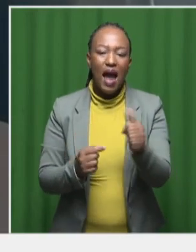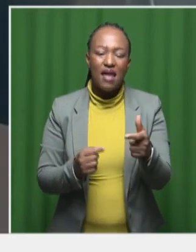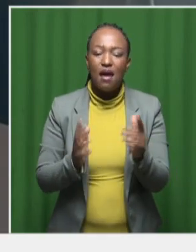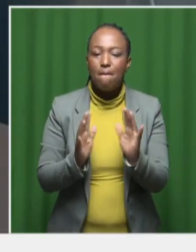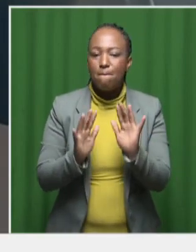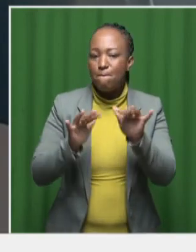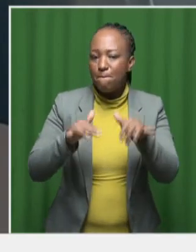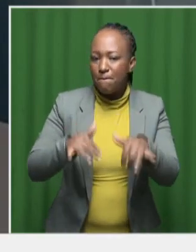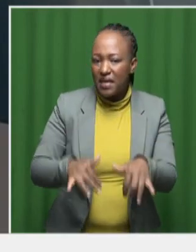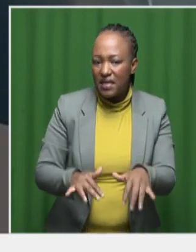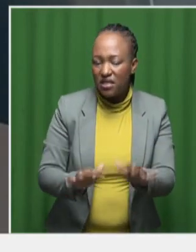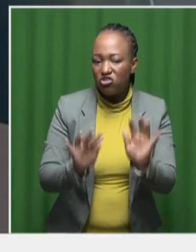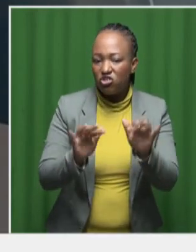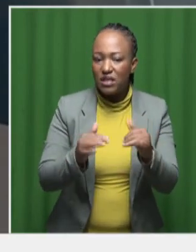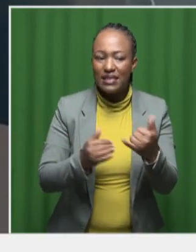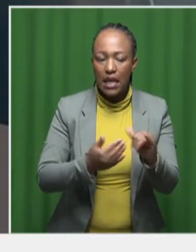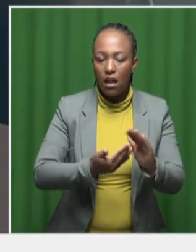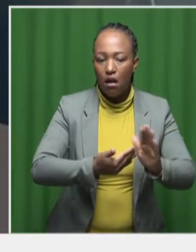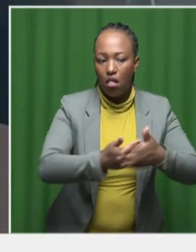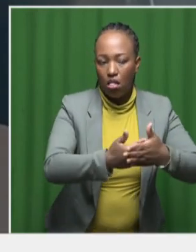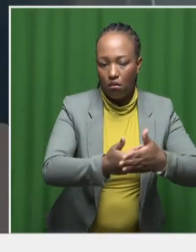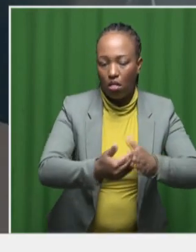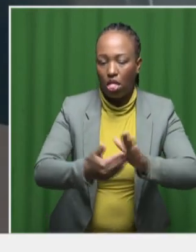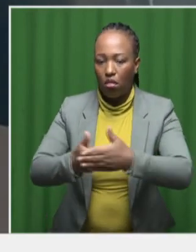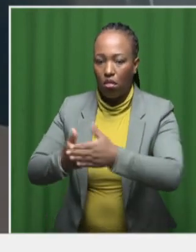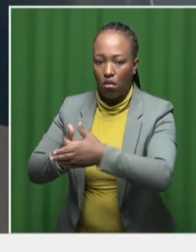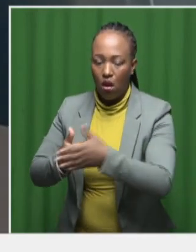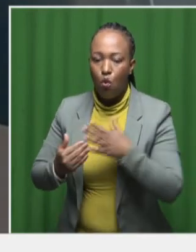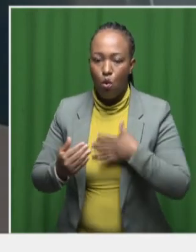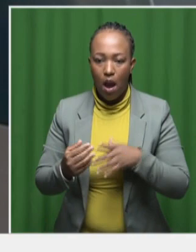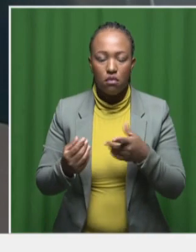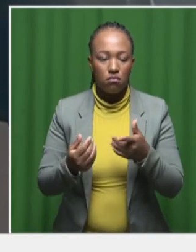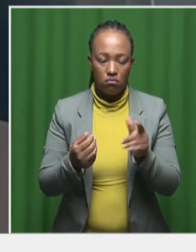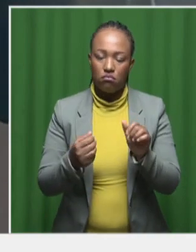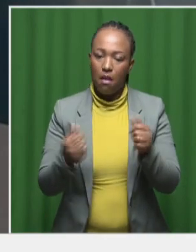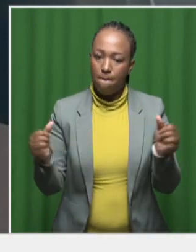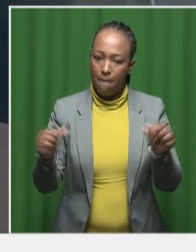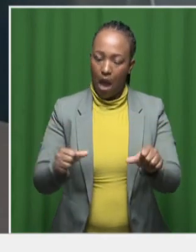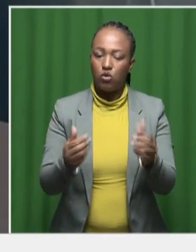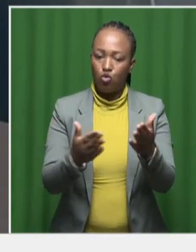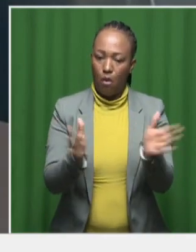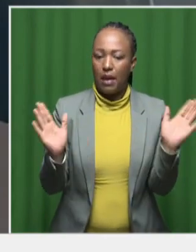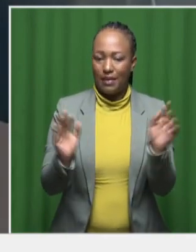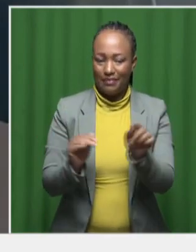which we are working tirelessly to restore services in those areas. Look,